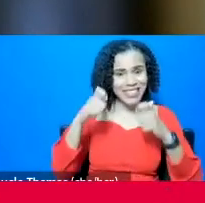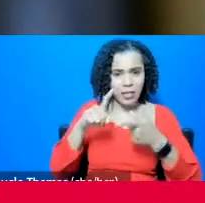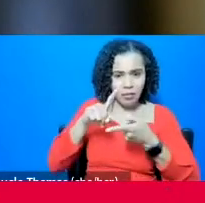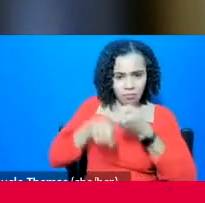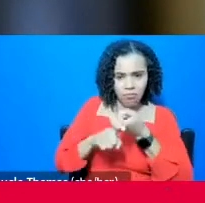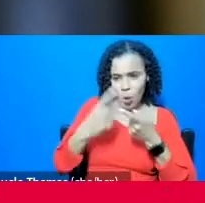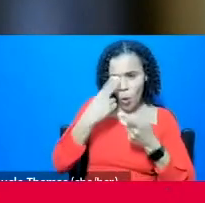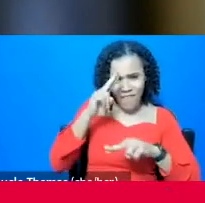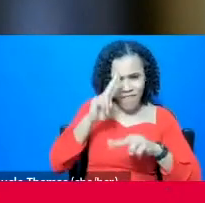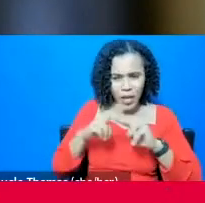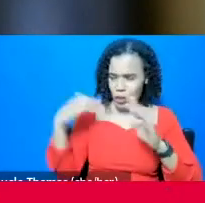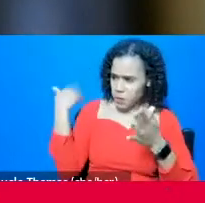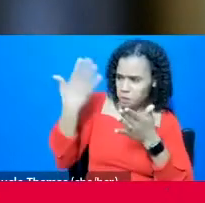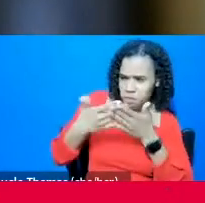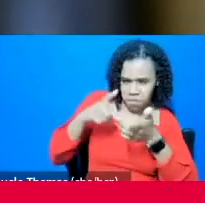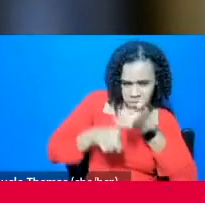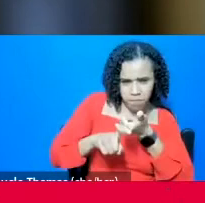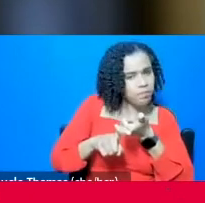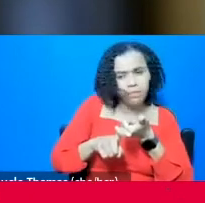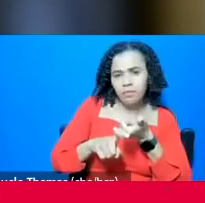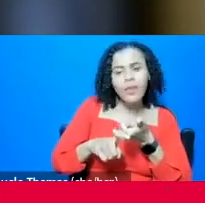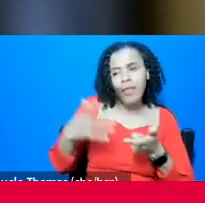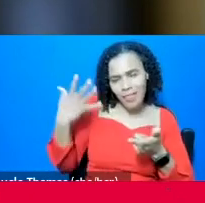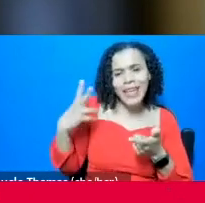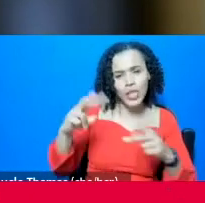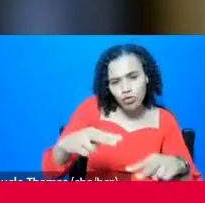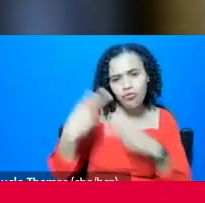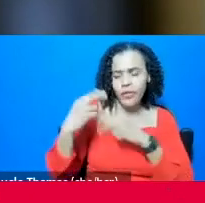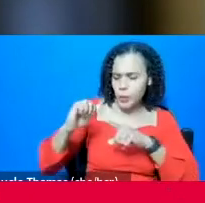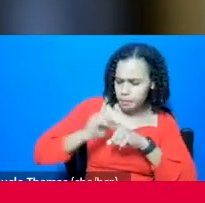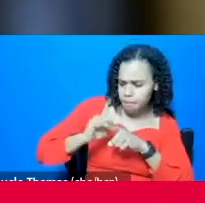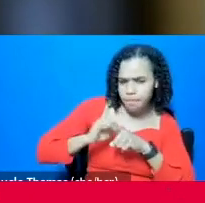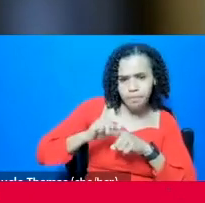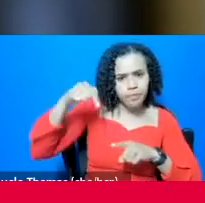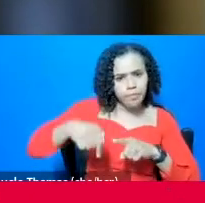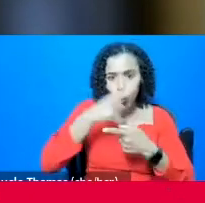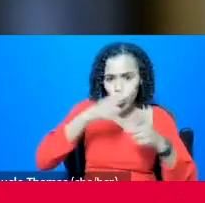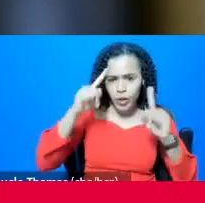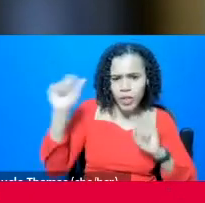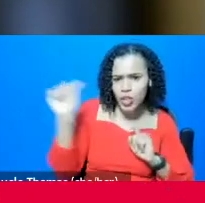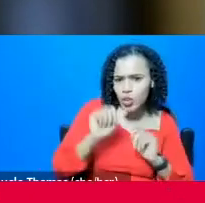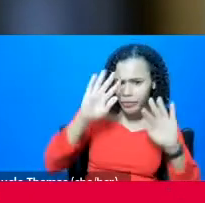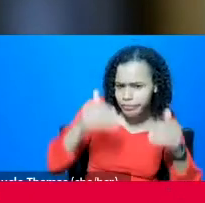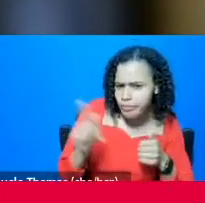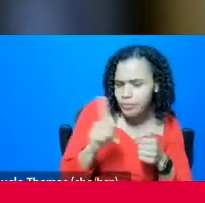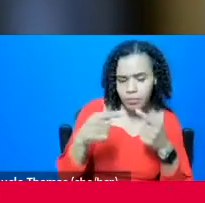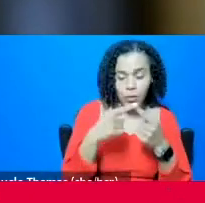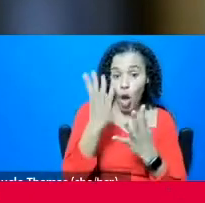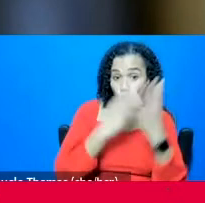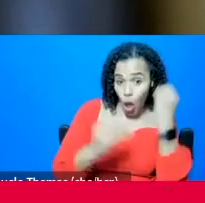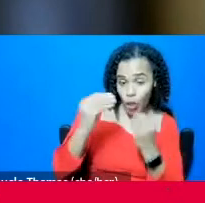completely reform and redesign what education should look like. Education should be about learning. It shouldn't be what it currently is, which is